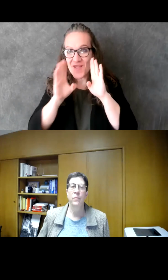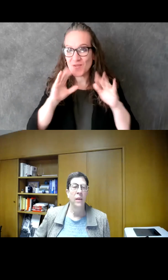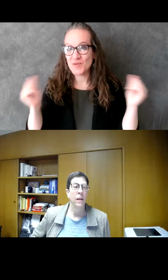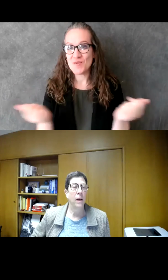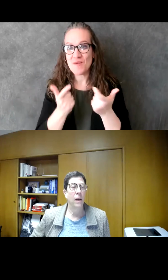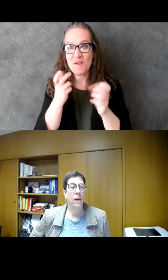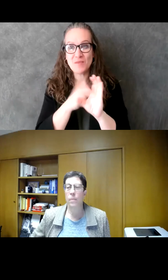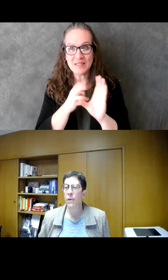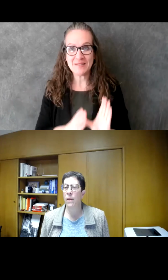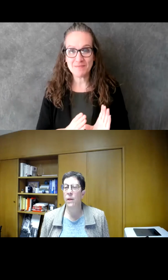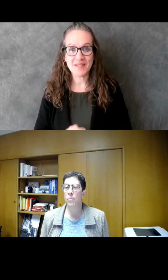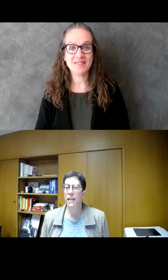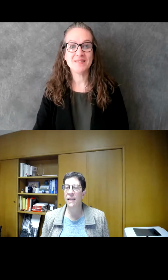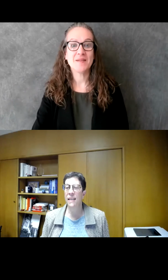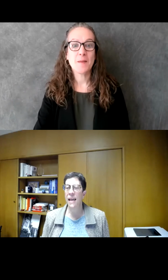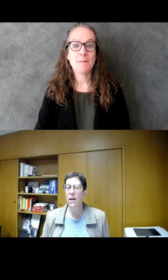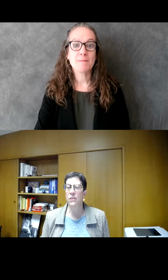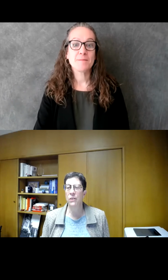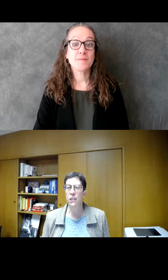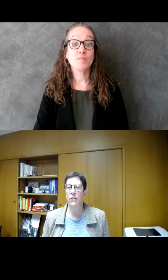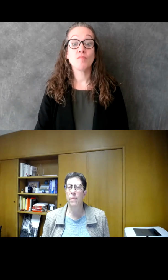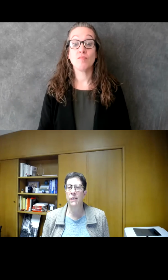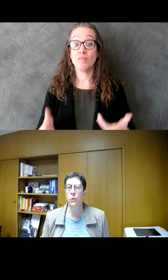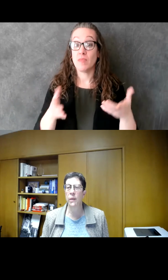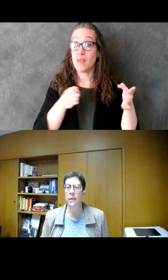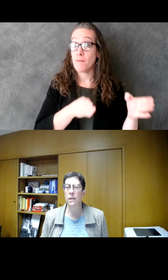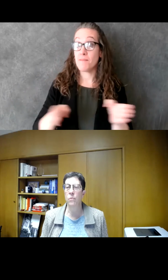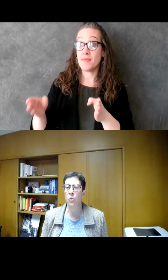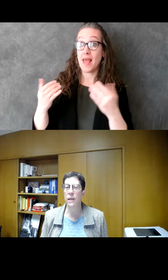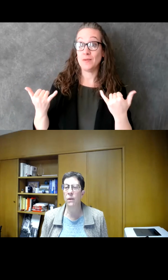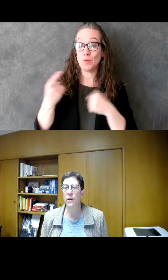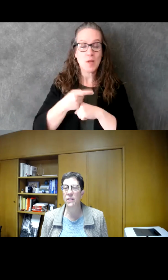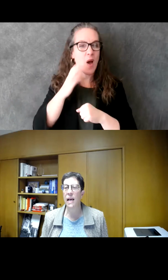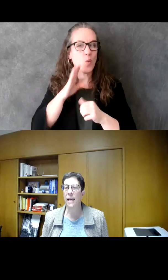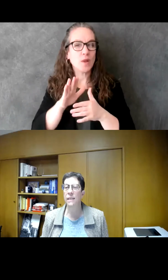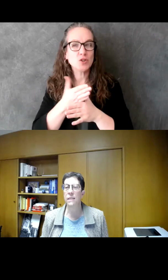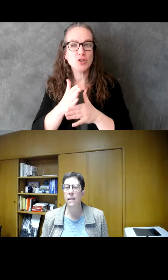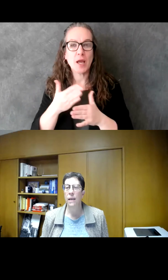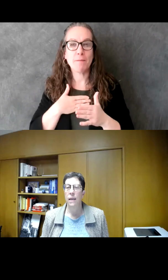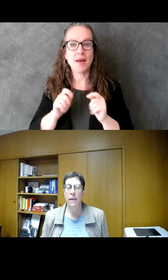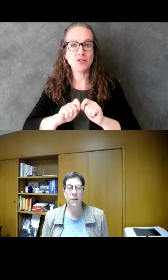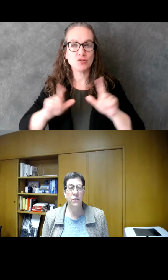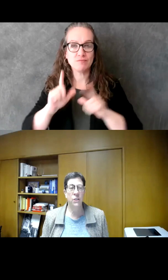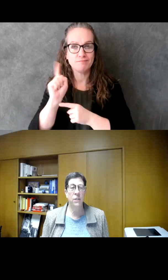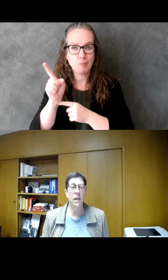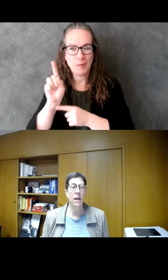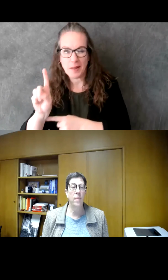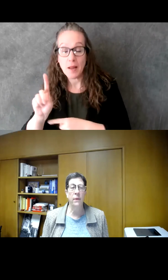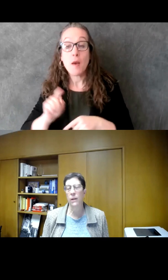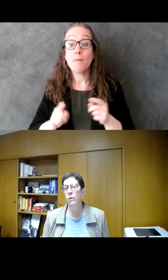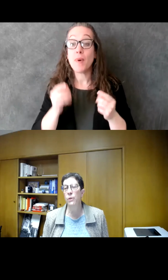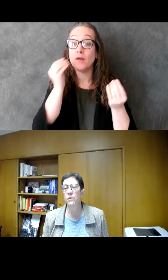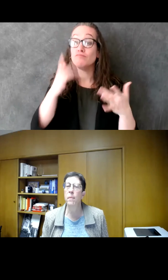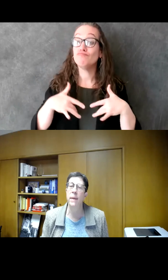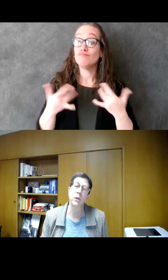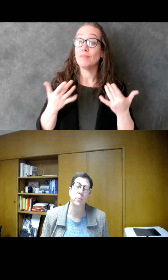participants. The plan today, I'll start sharing my screen in a moment with slides, is to talk about